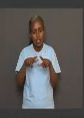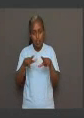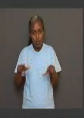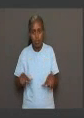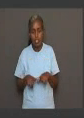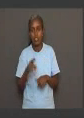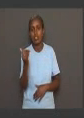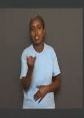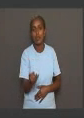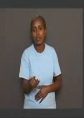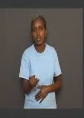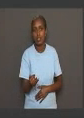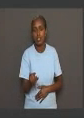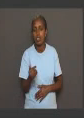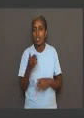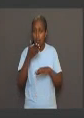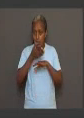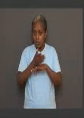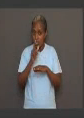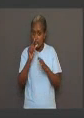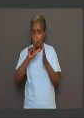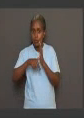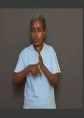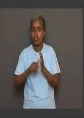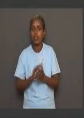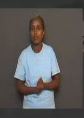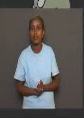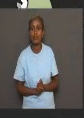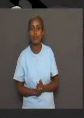image. I will see you in a few minutes.